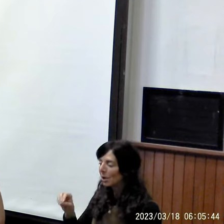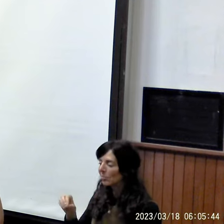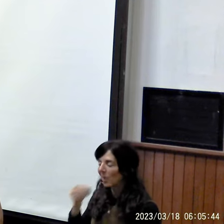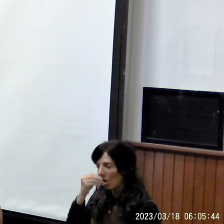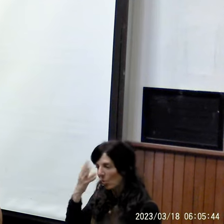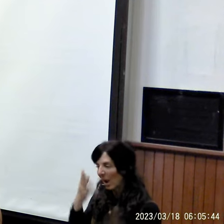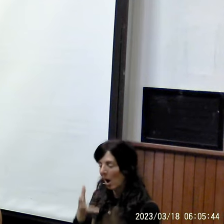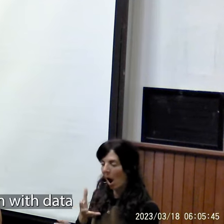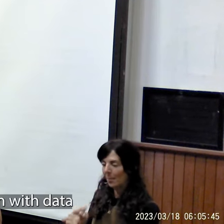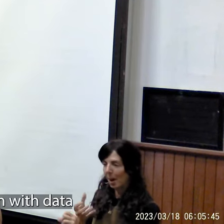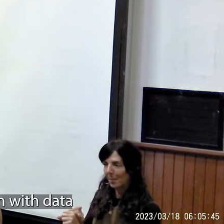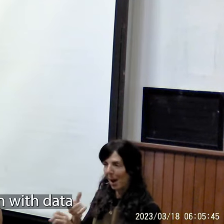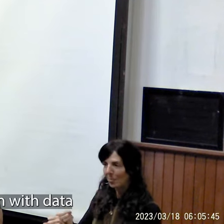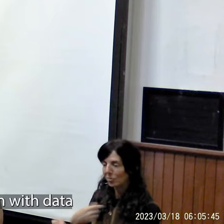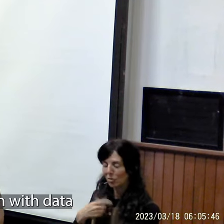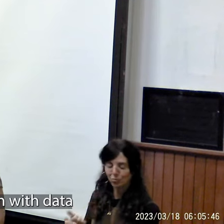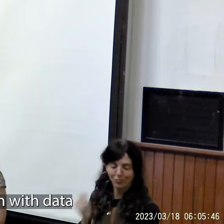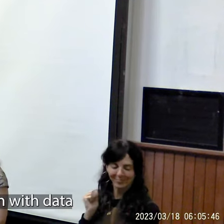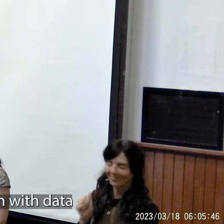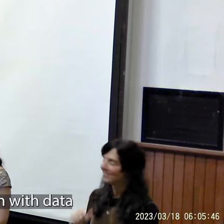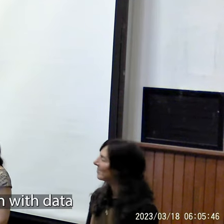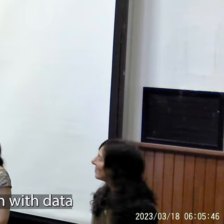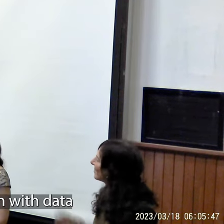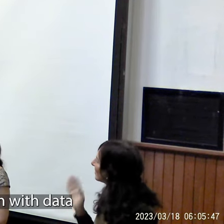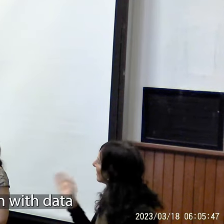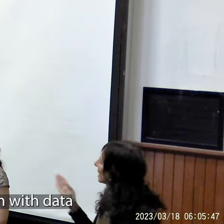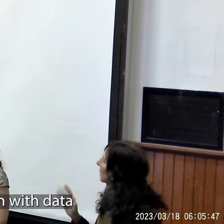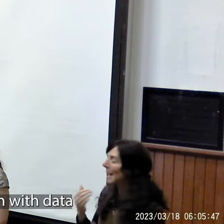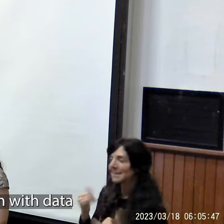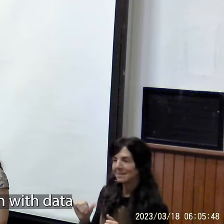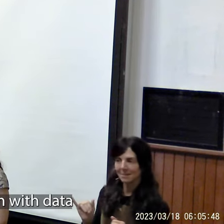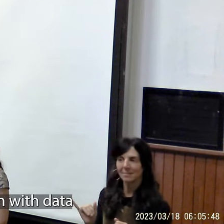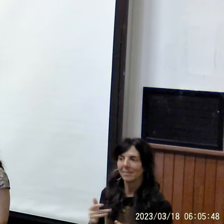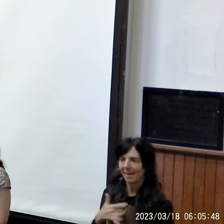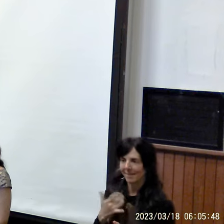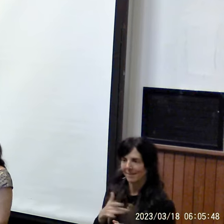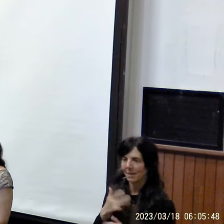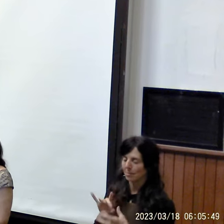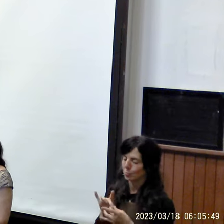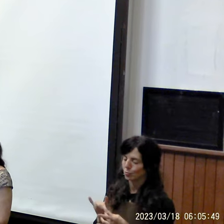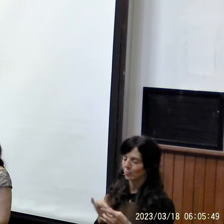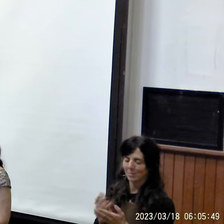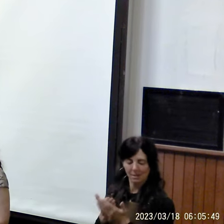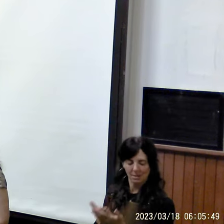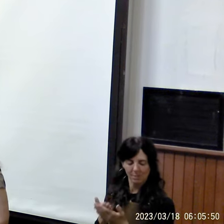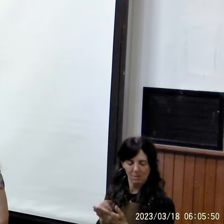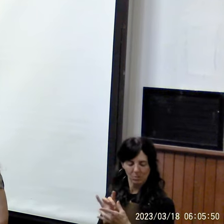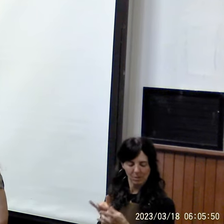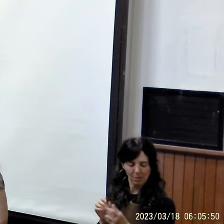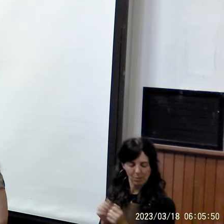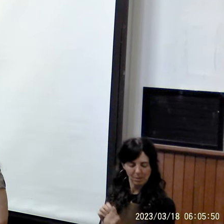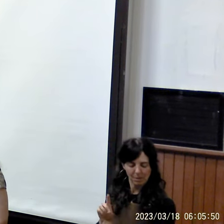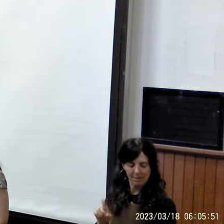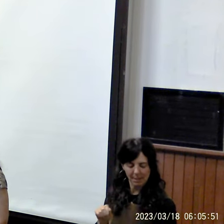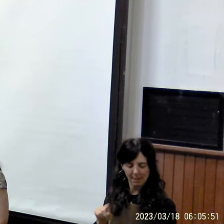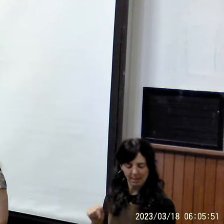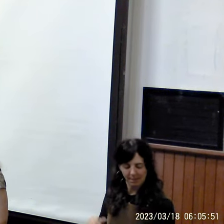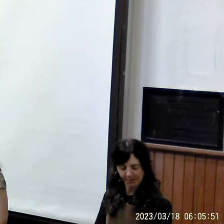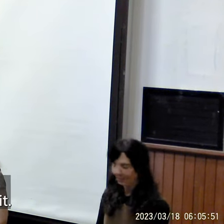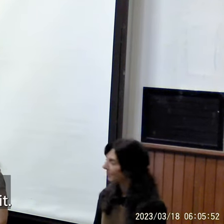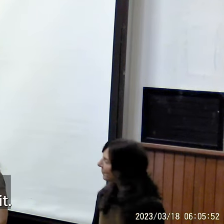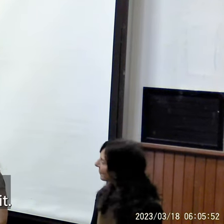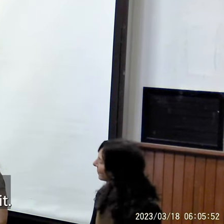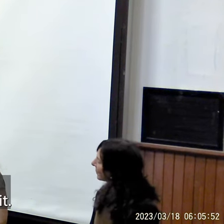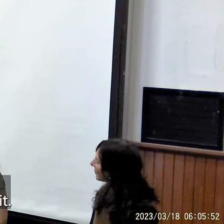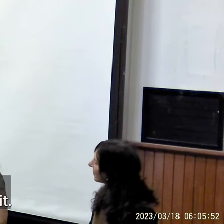1.0? Yeah, but I still believe that there is still an intimate relationship even with data. Yes. I feel that, once again, the actual intimacy is